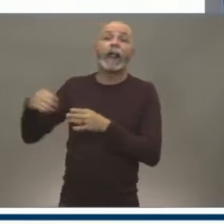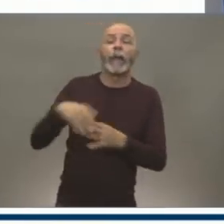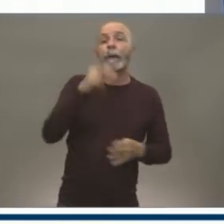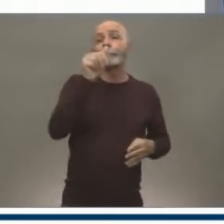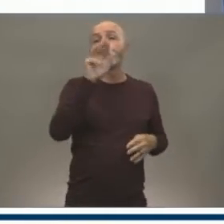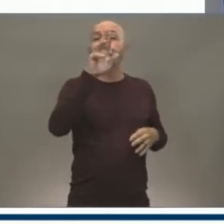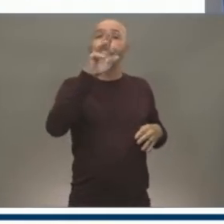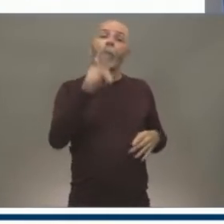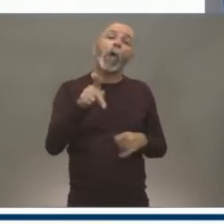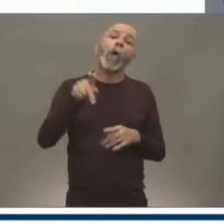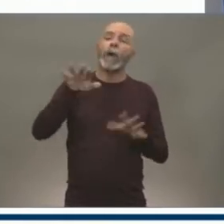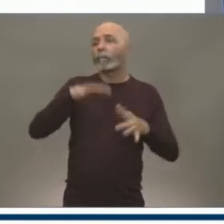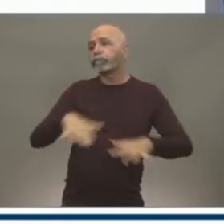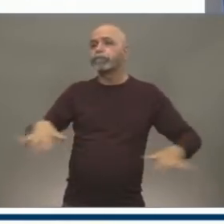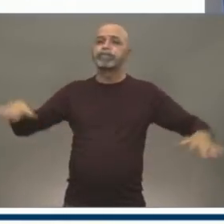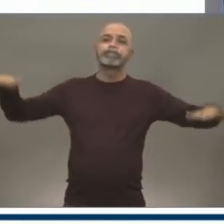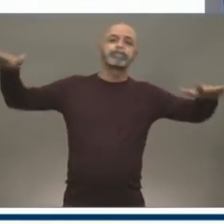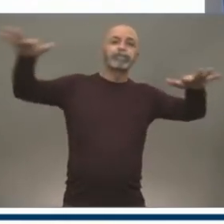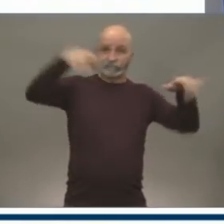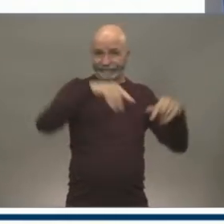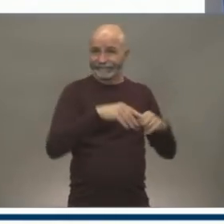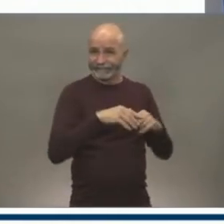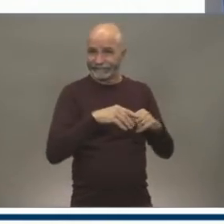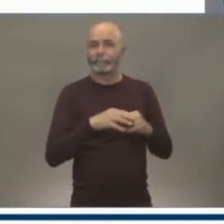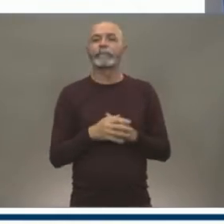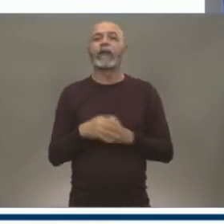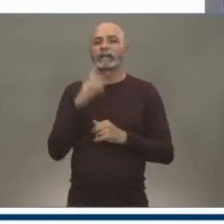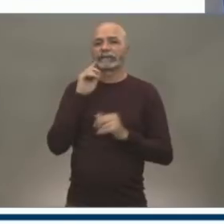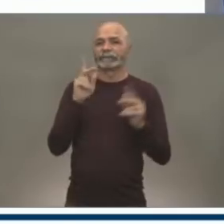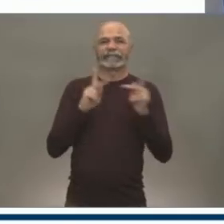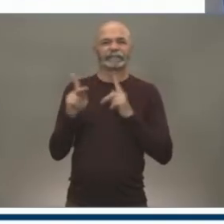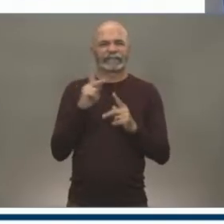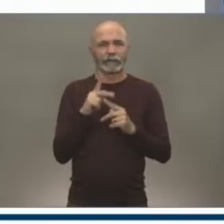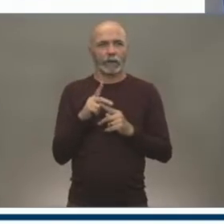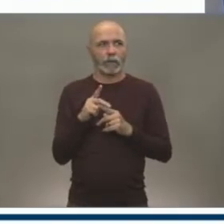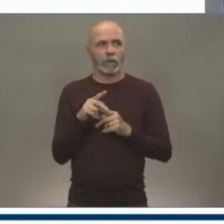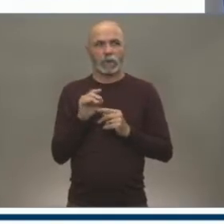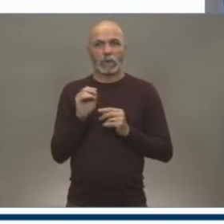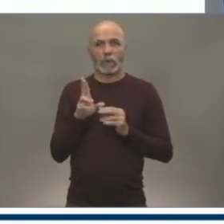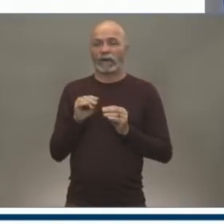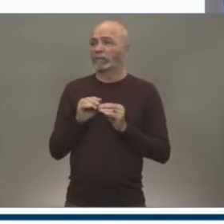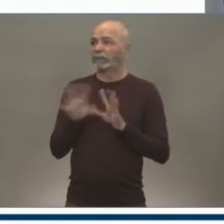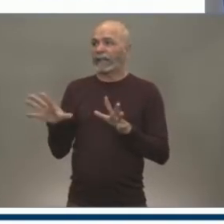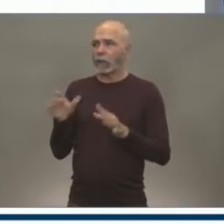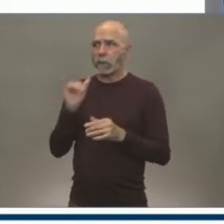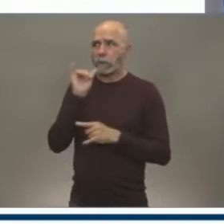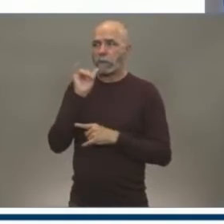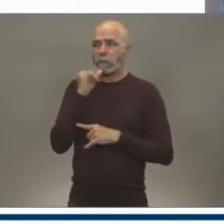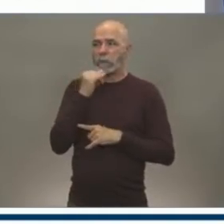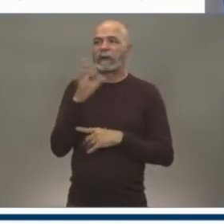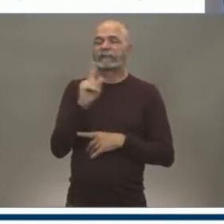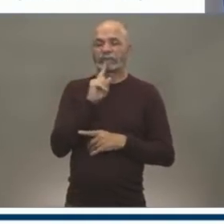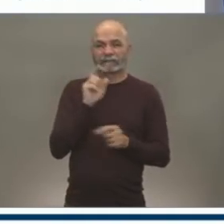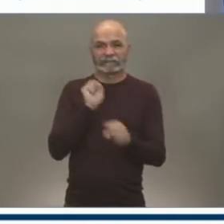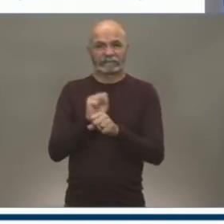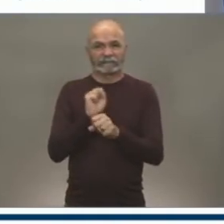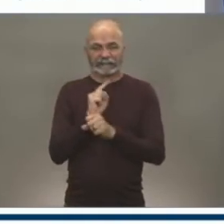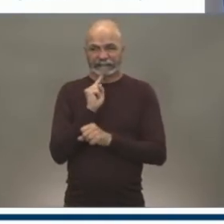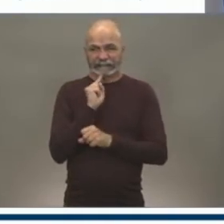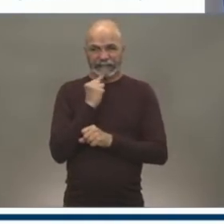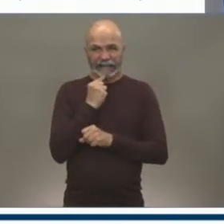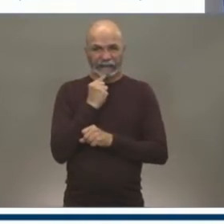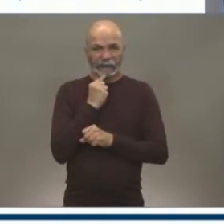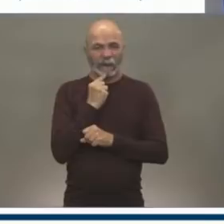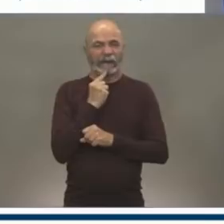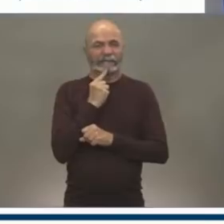they've understood the severity and the seriousness of this virus, and they recognize that's not a place to be social. Go and have your health, walk with